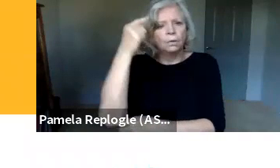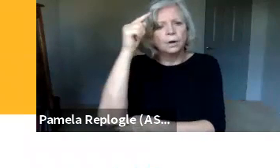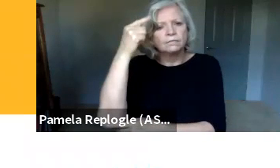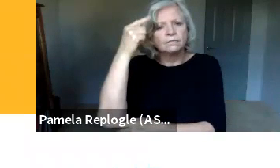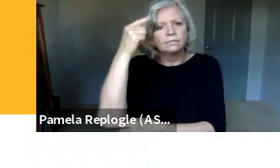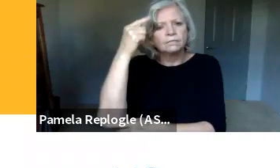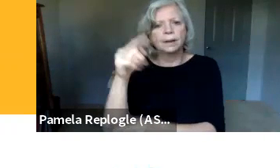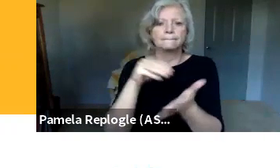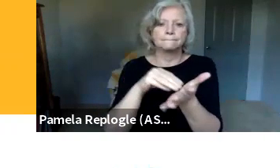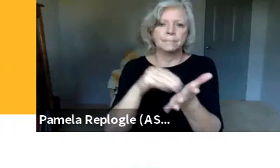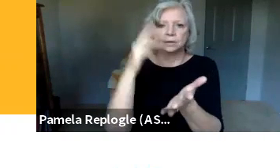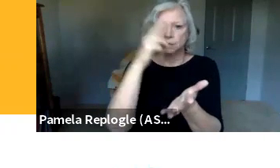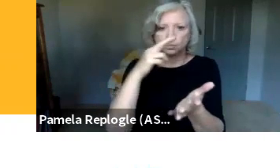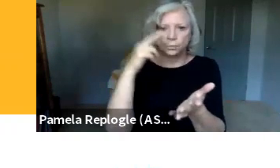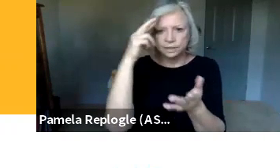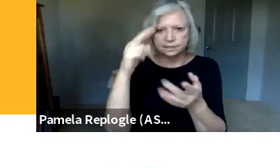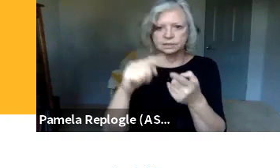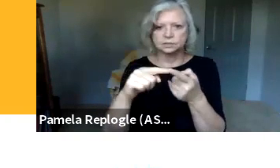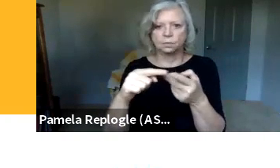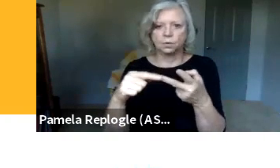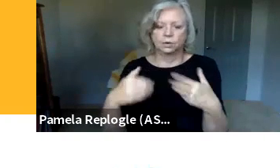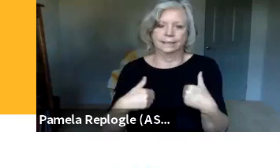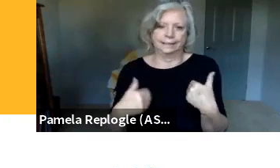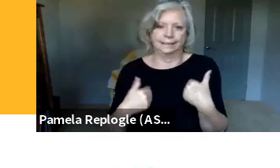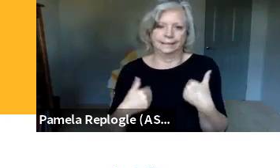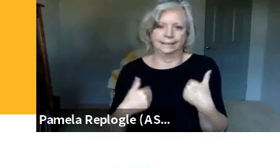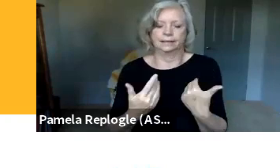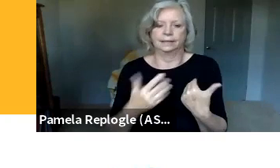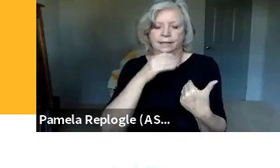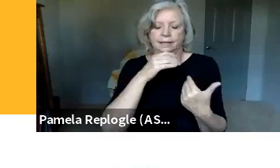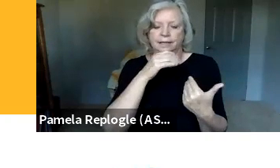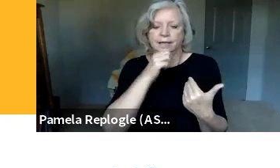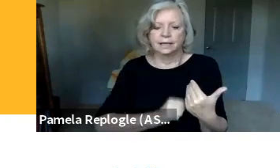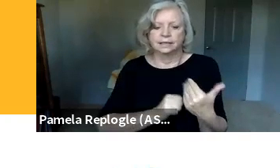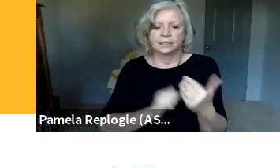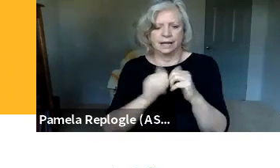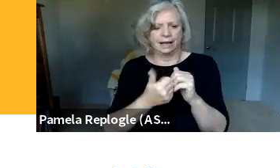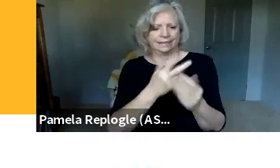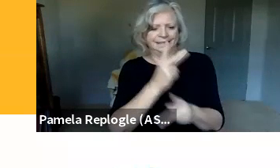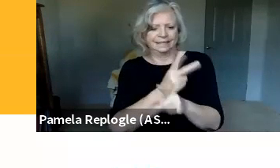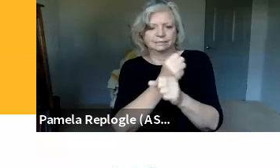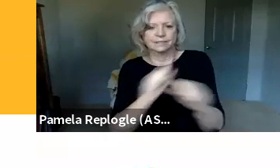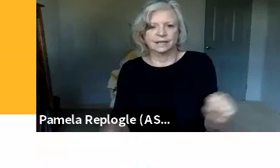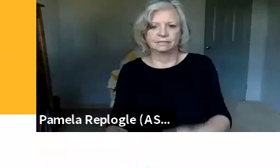reasons or young age. How do we keep these people safe?